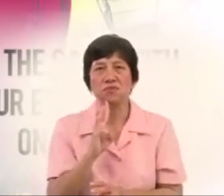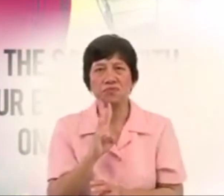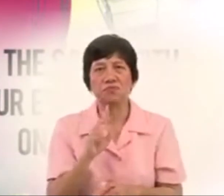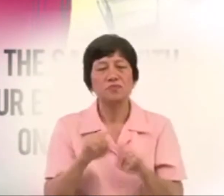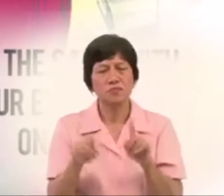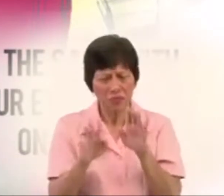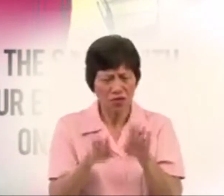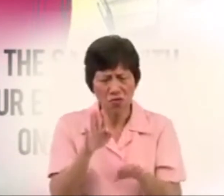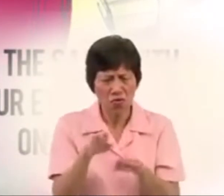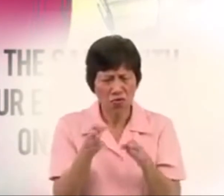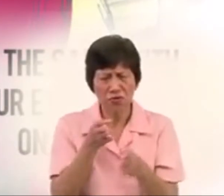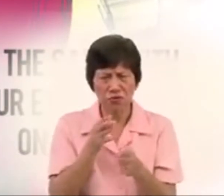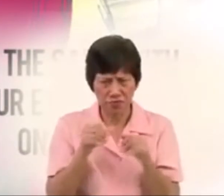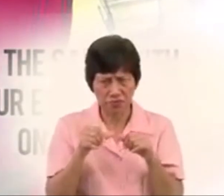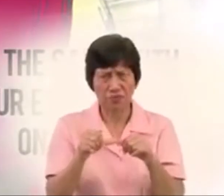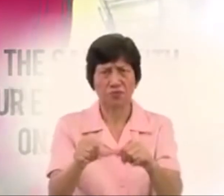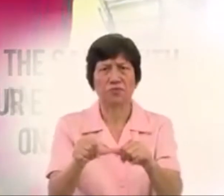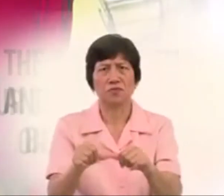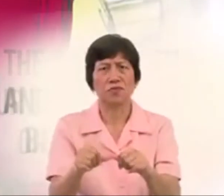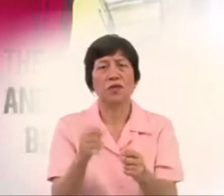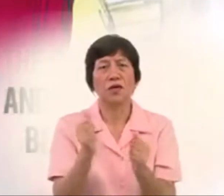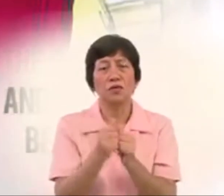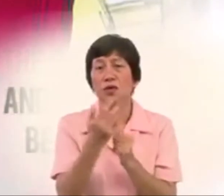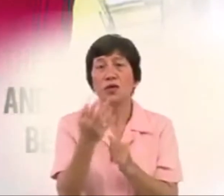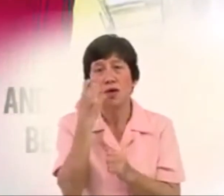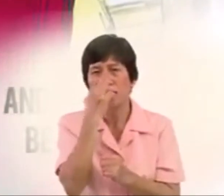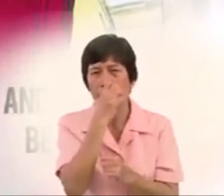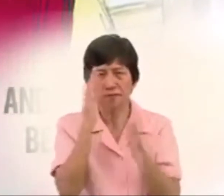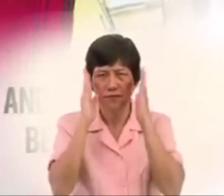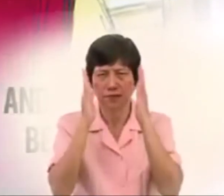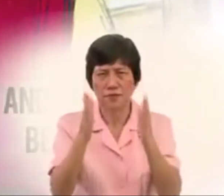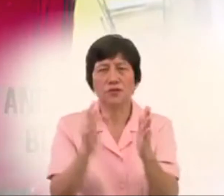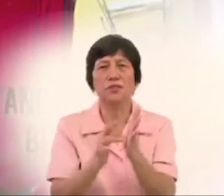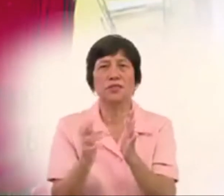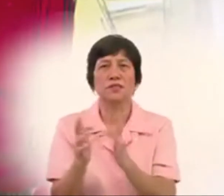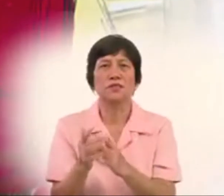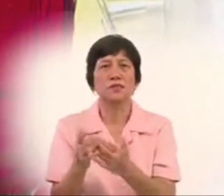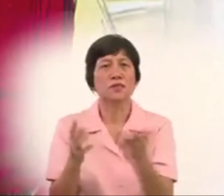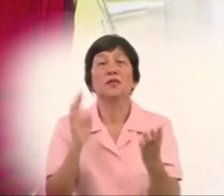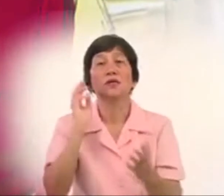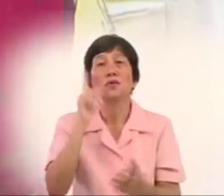same with your eyes fixed on him, and you will be saved.